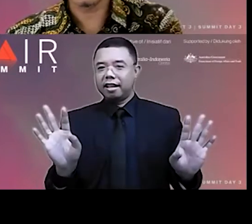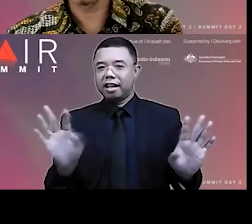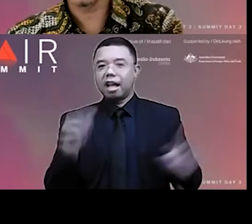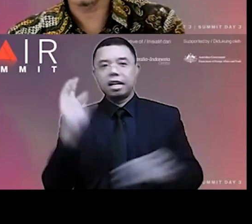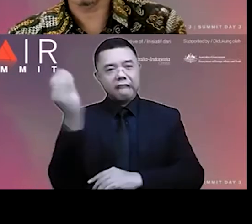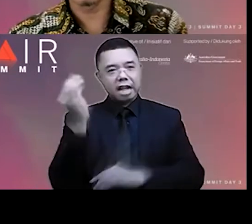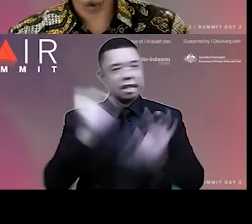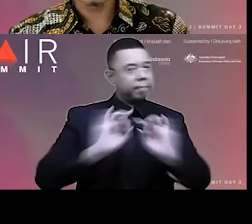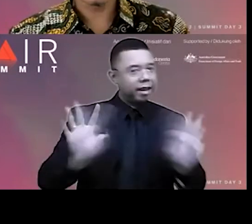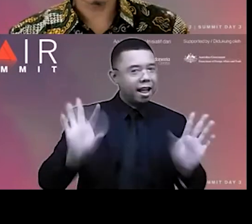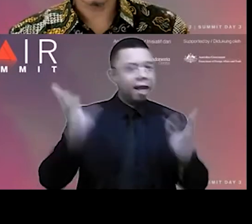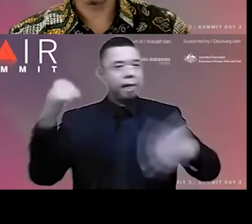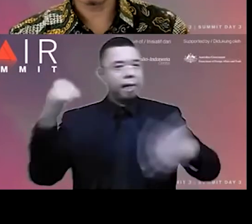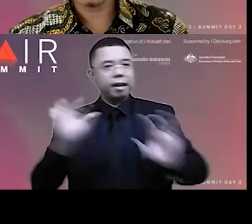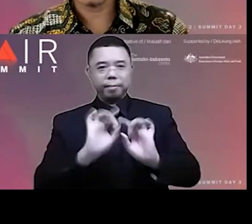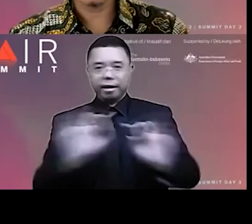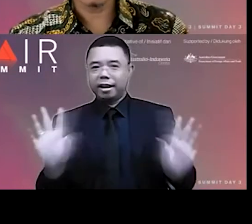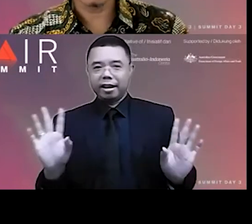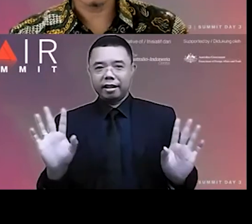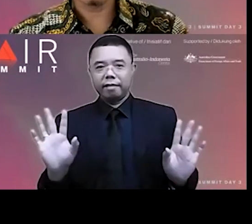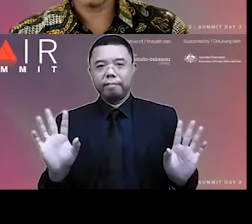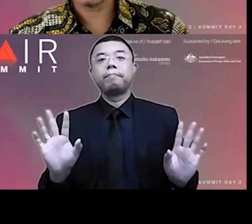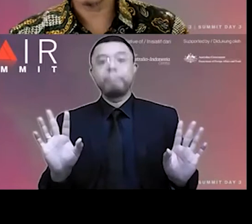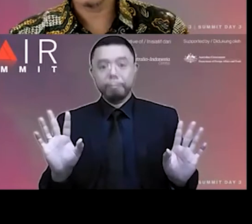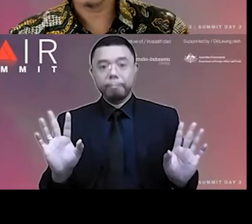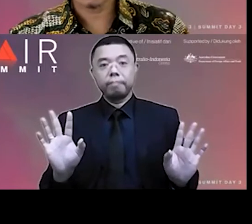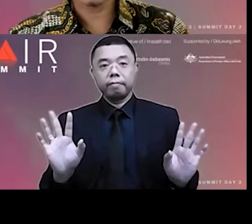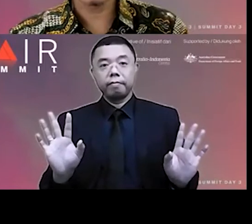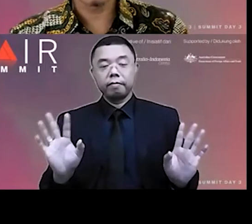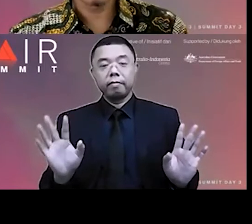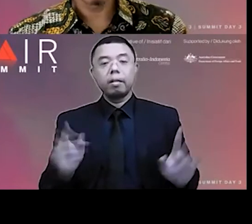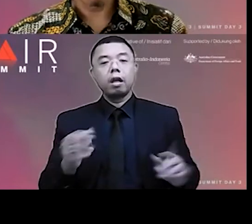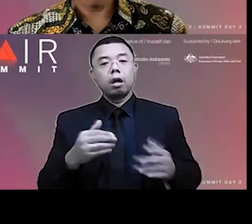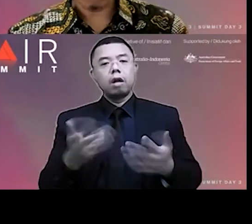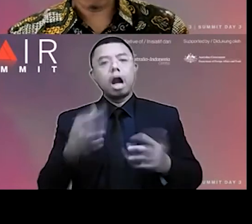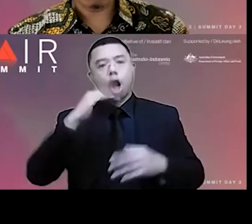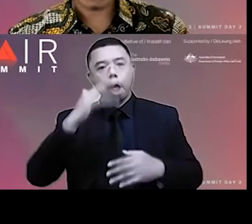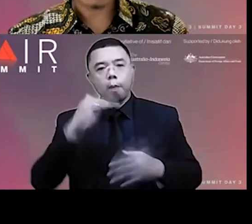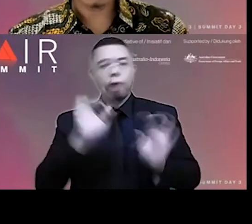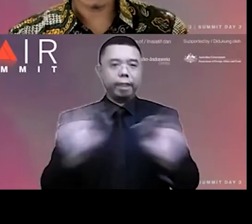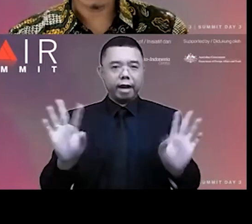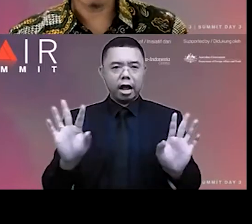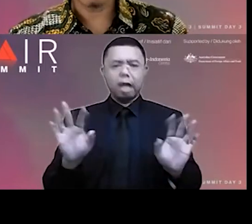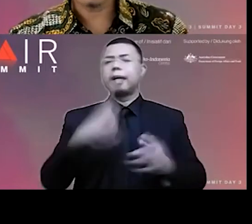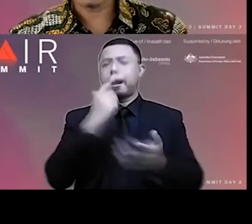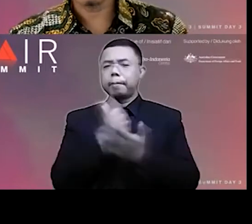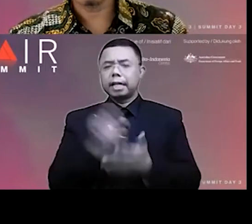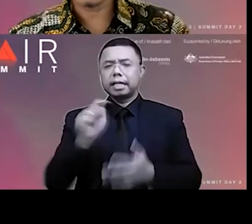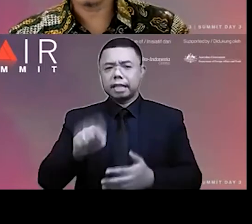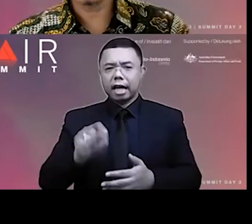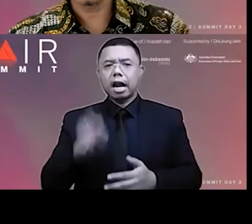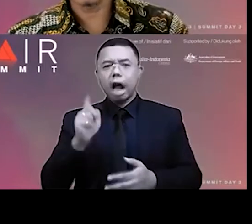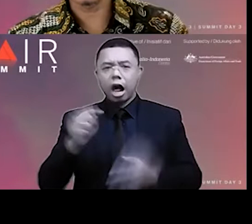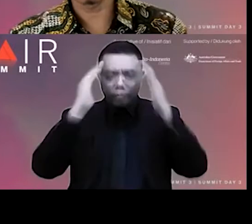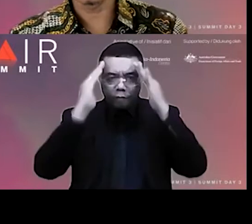also different. So it is very important to pay attention at the making sure that the policy